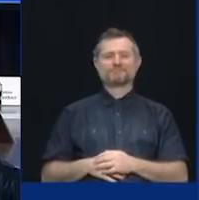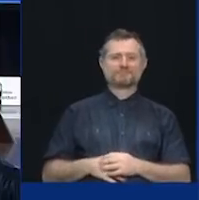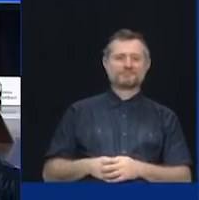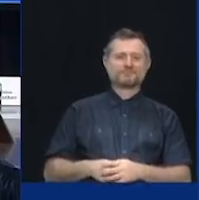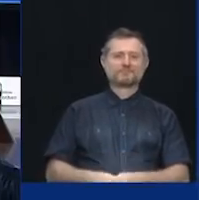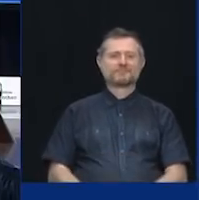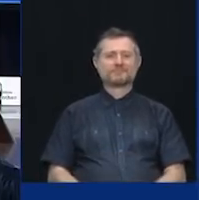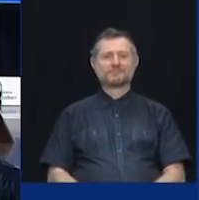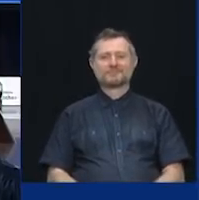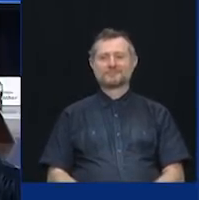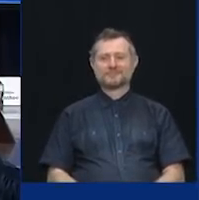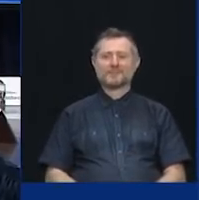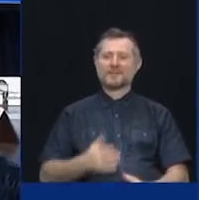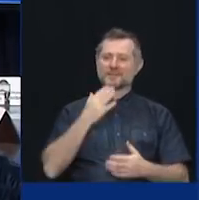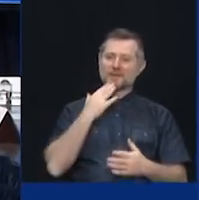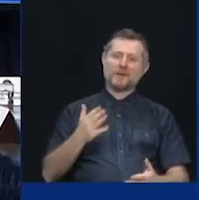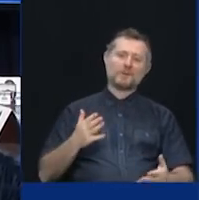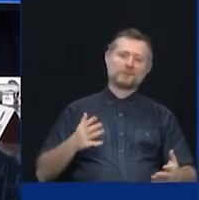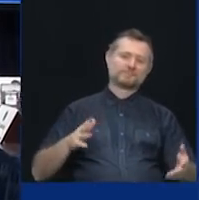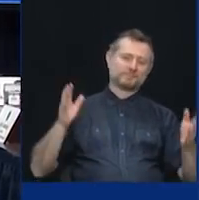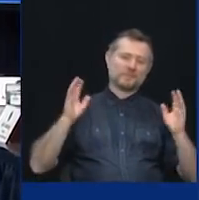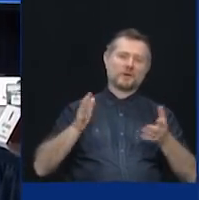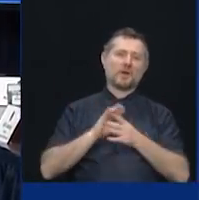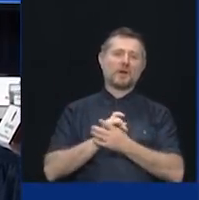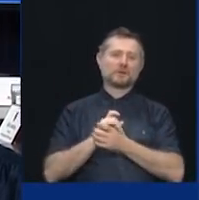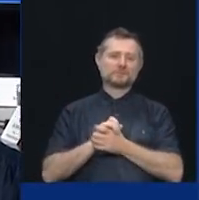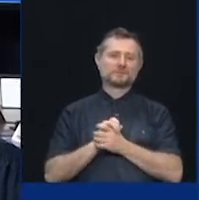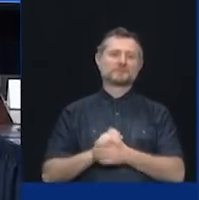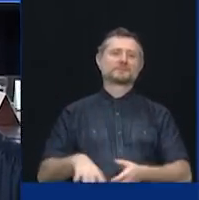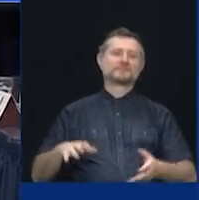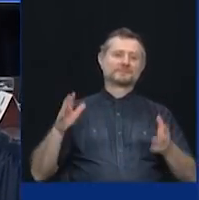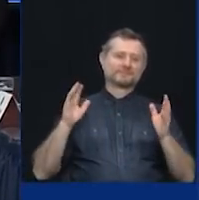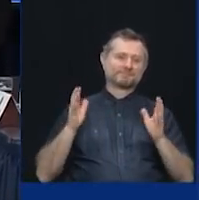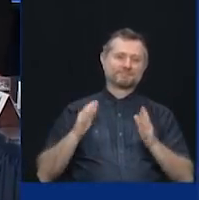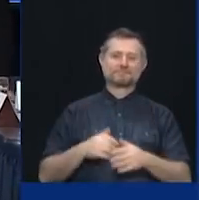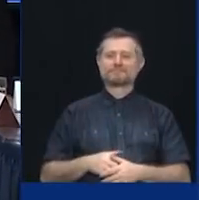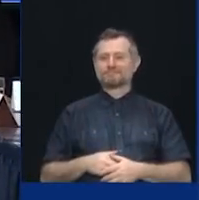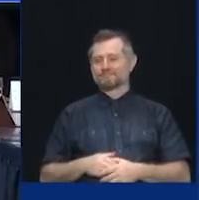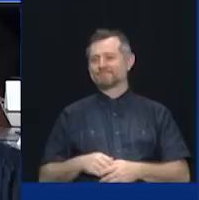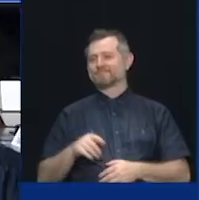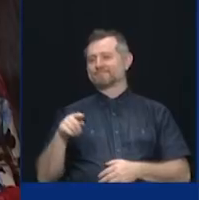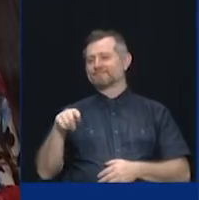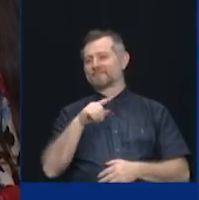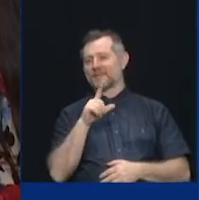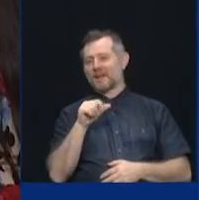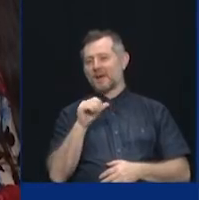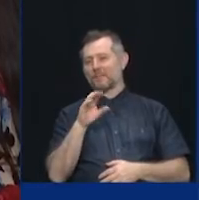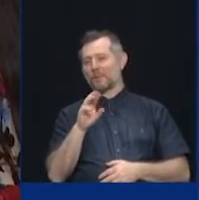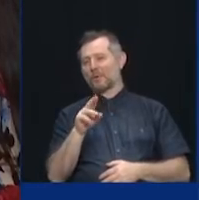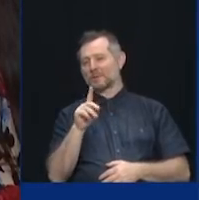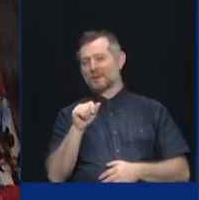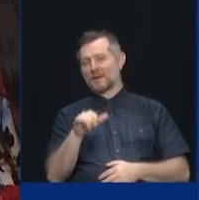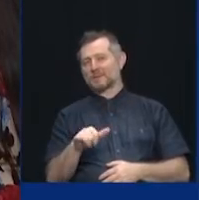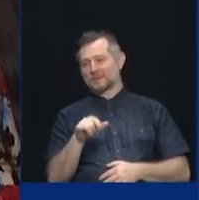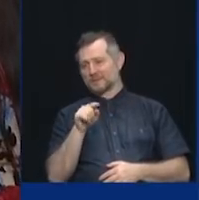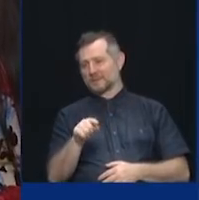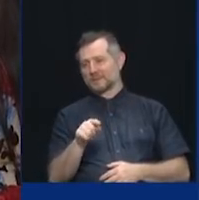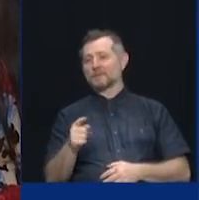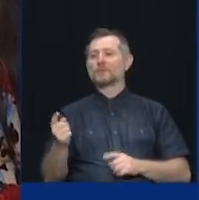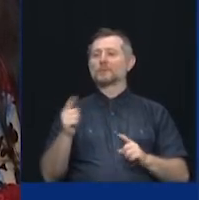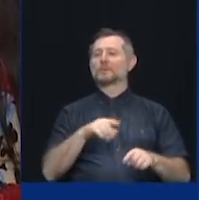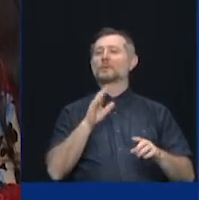Thank you all. Thank you. Congratulations, and the essential workers on Labor Day. We're going to see you at the opening of the